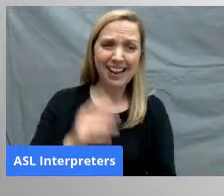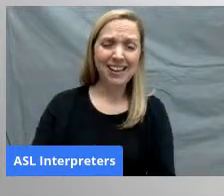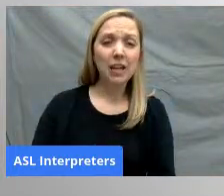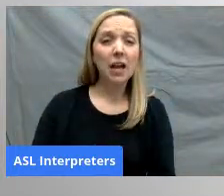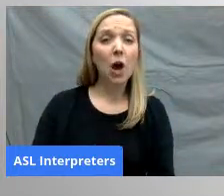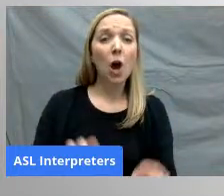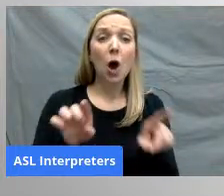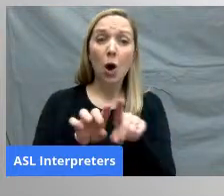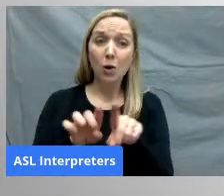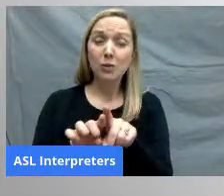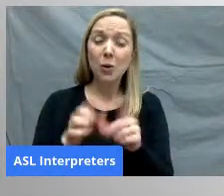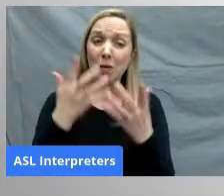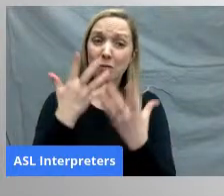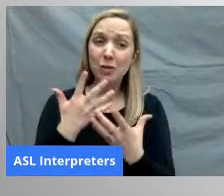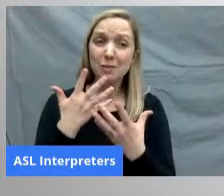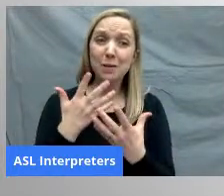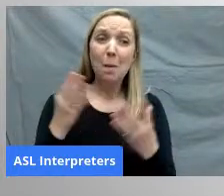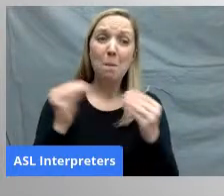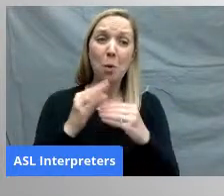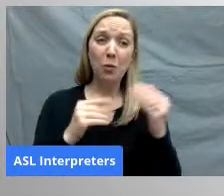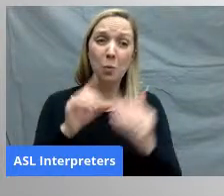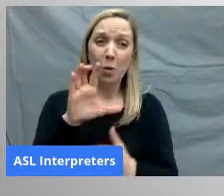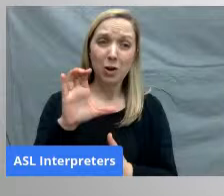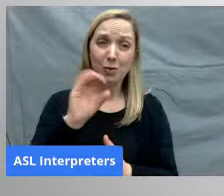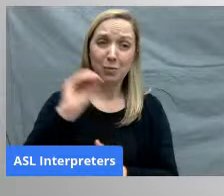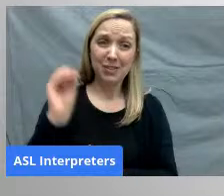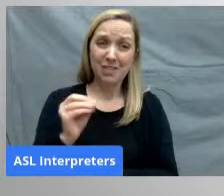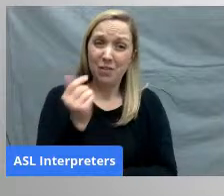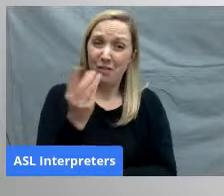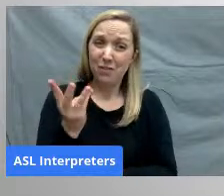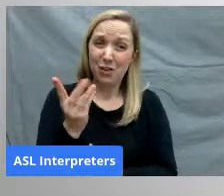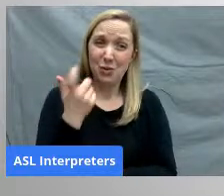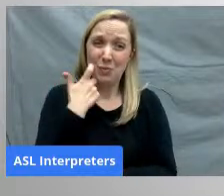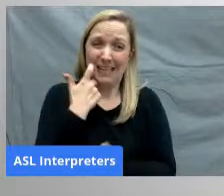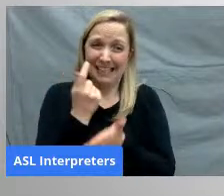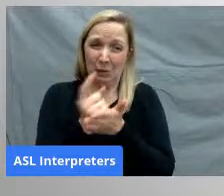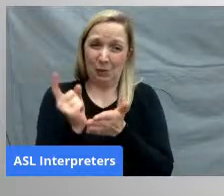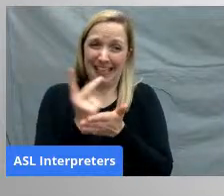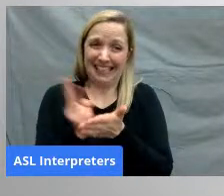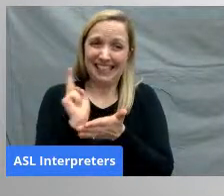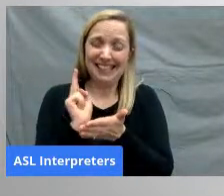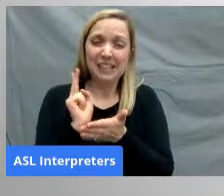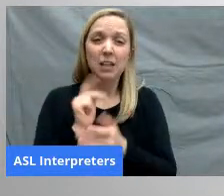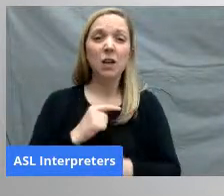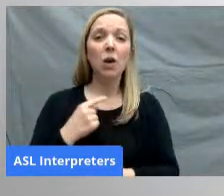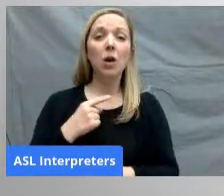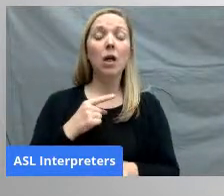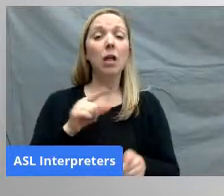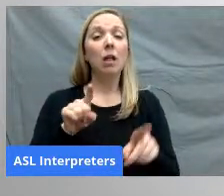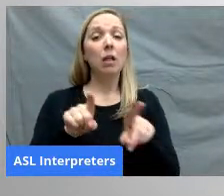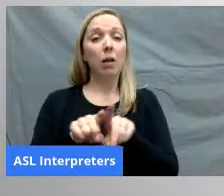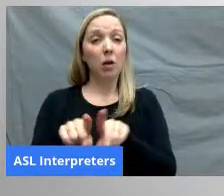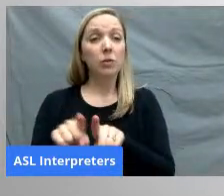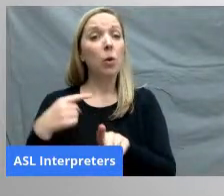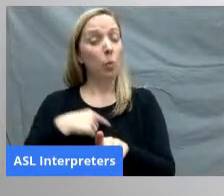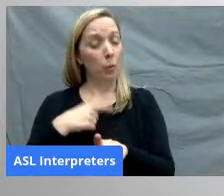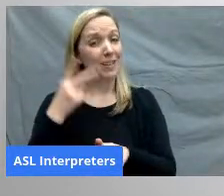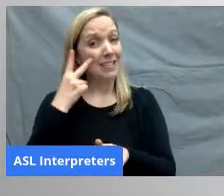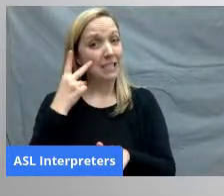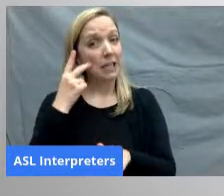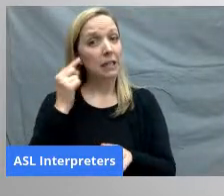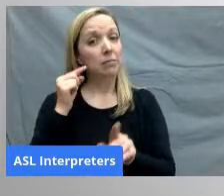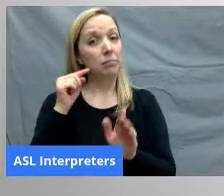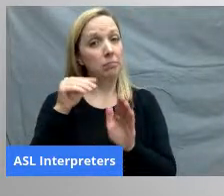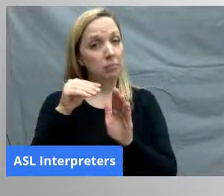100% for a couple weeks, so we are also seeing decreases in that. And I would just like to